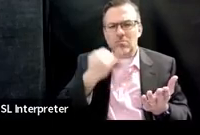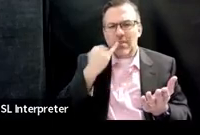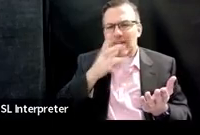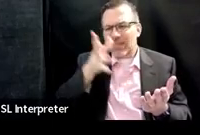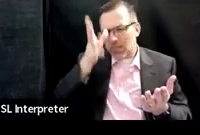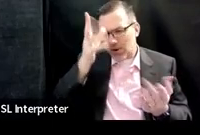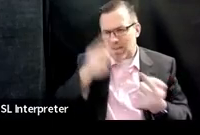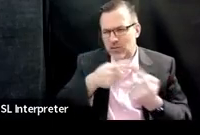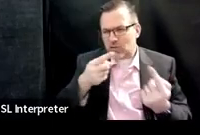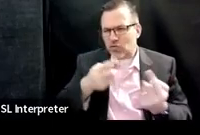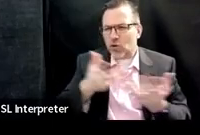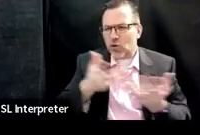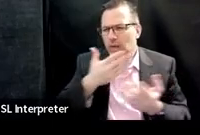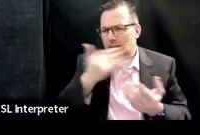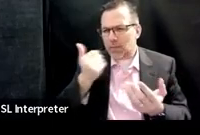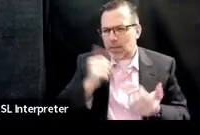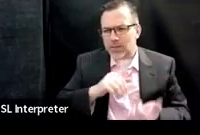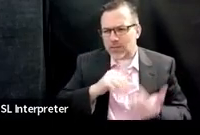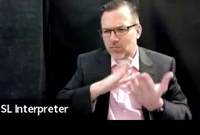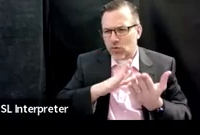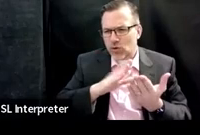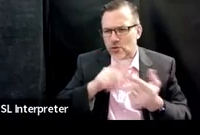What's the best practice to deal with that?